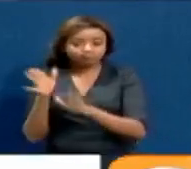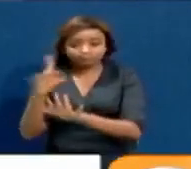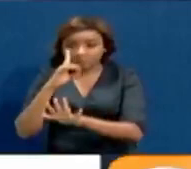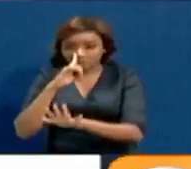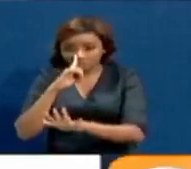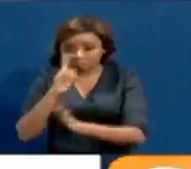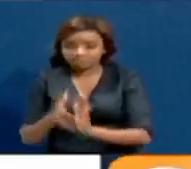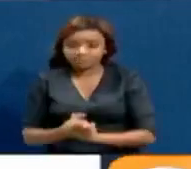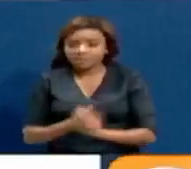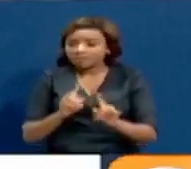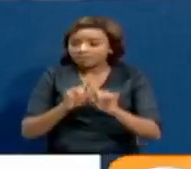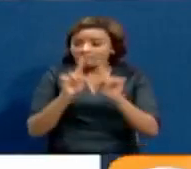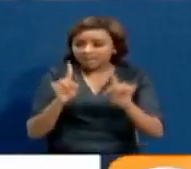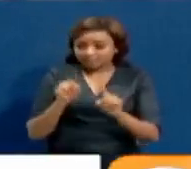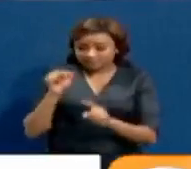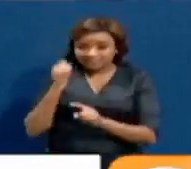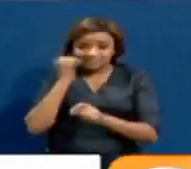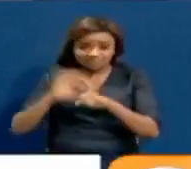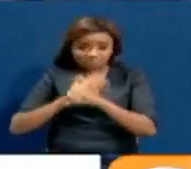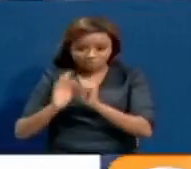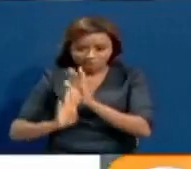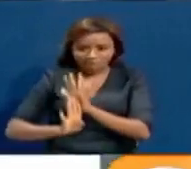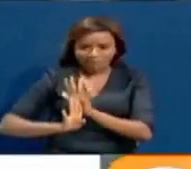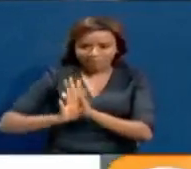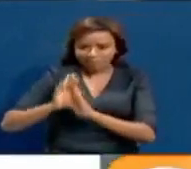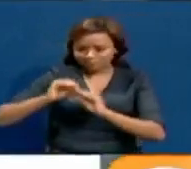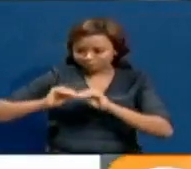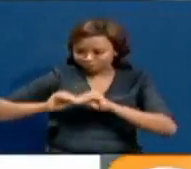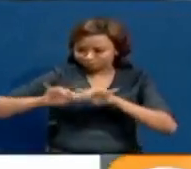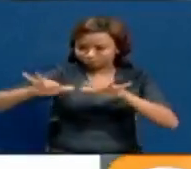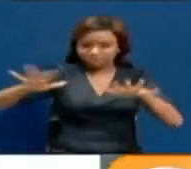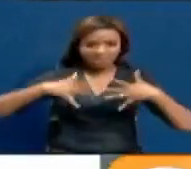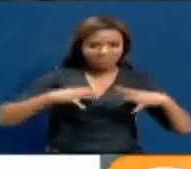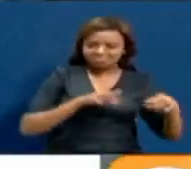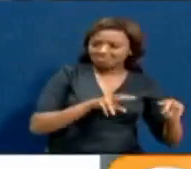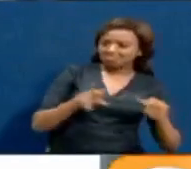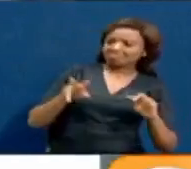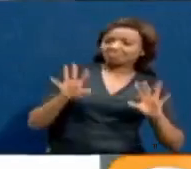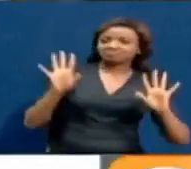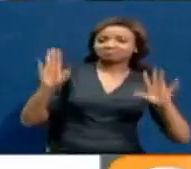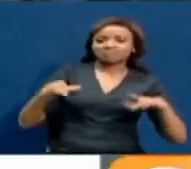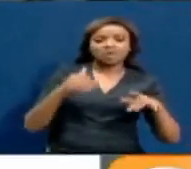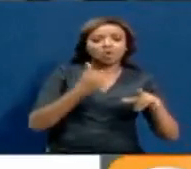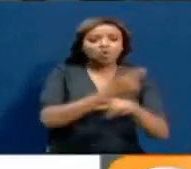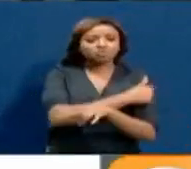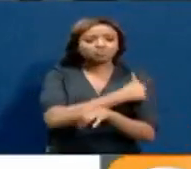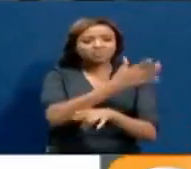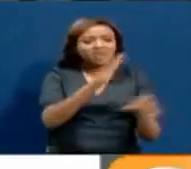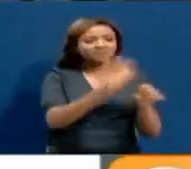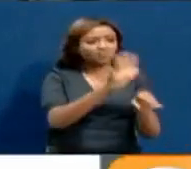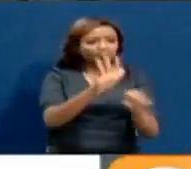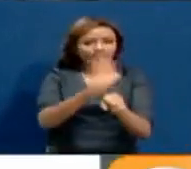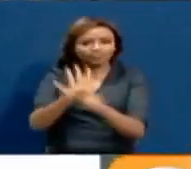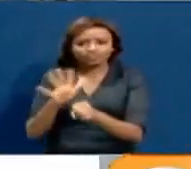disease. The spike in the number of infections creating an impression among the public that hospitals are becoming overwhelmed by